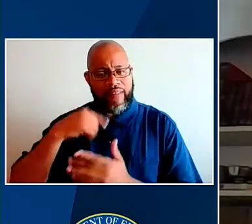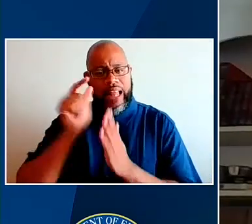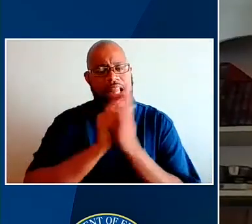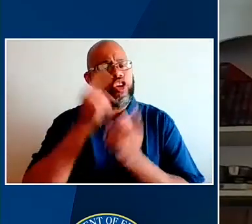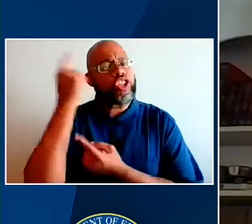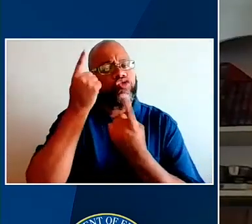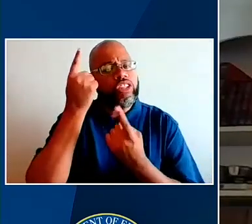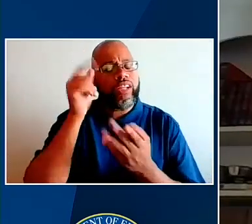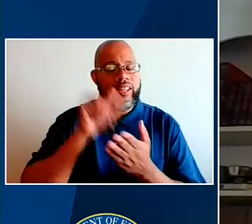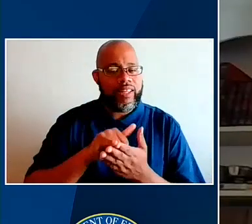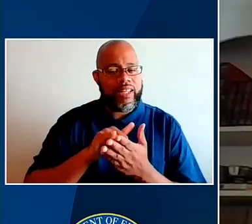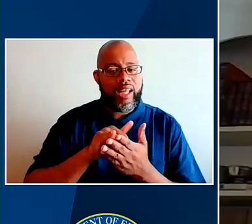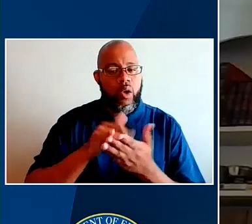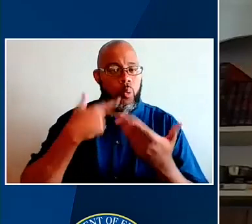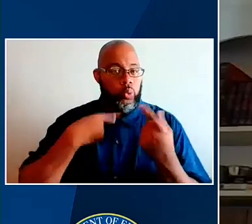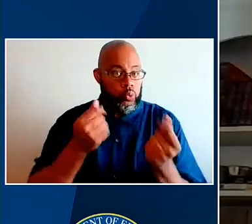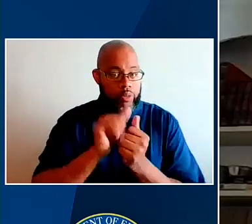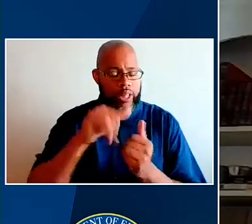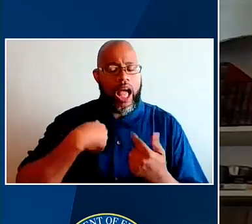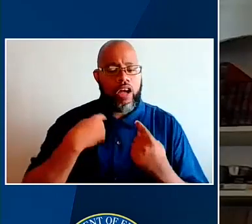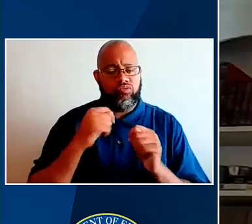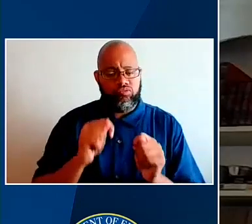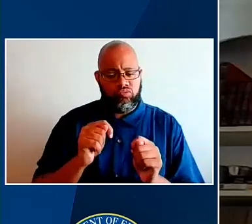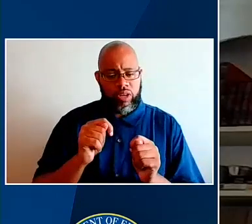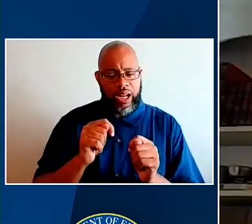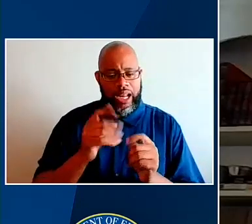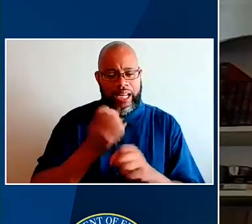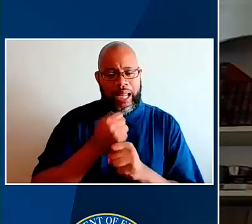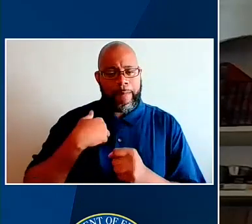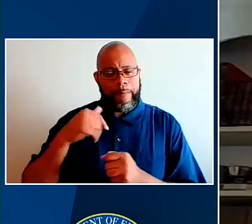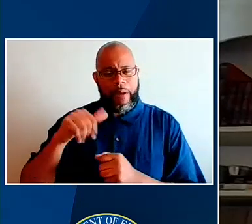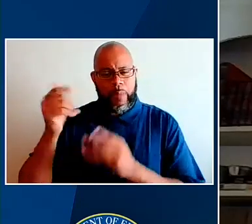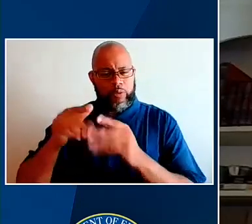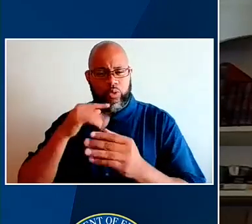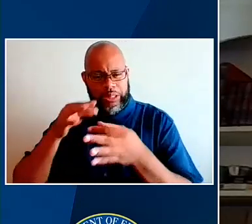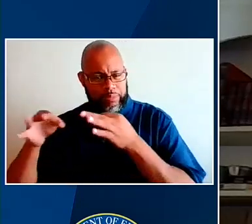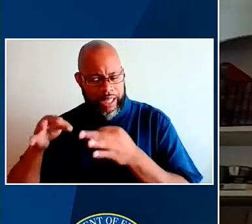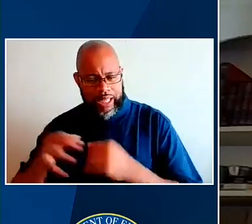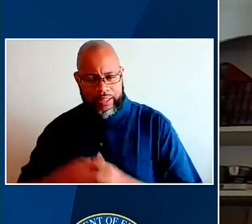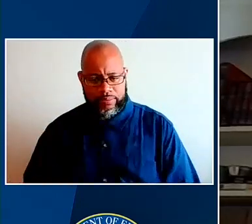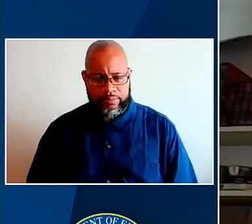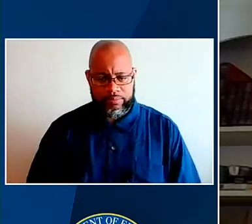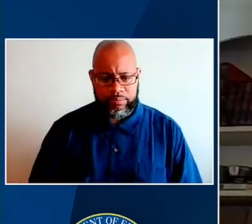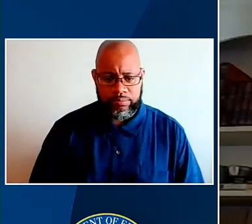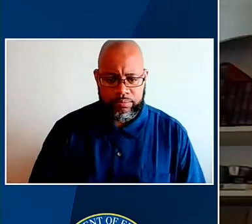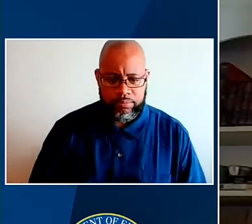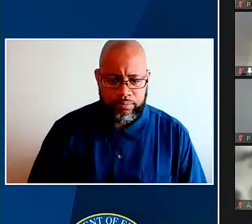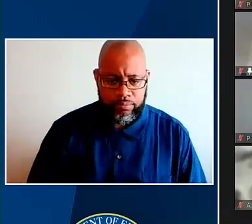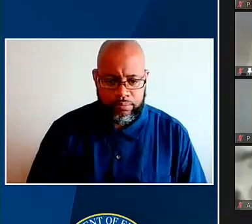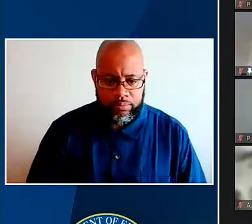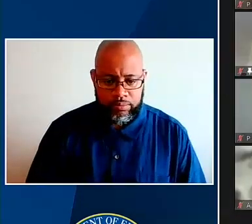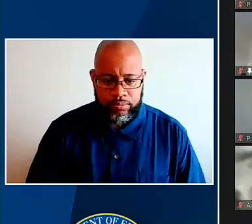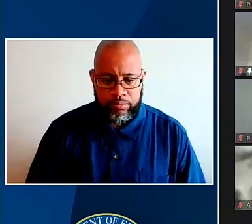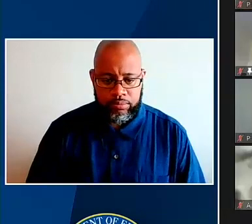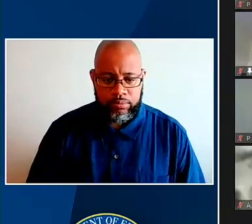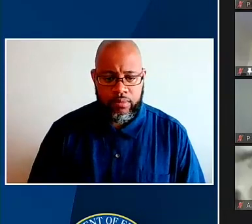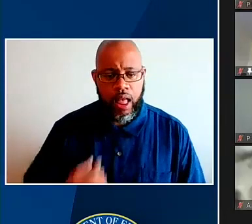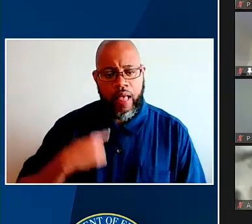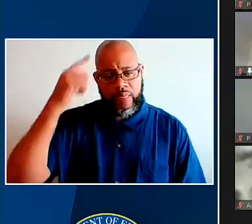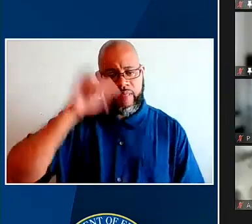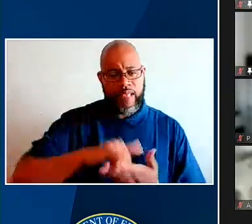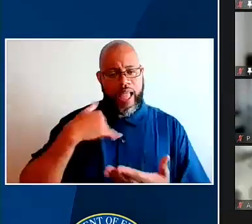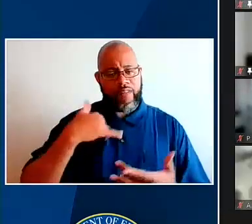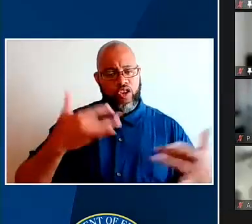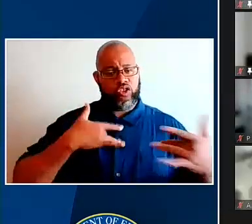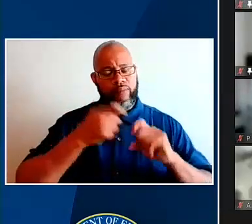considerations as to how far we could go here. I'll turn it over to my colleague, Denise Morelli. Maybe she wants to make a couple of comments about that. I think there's a concern